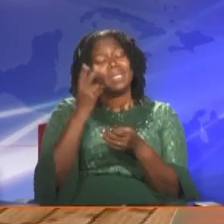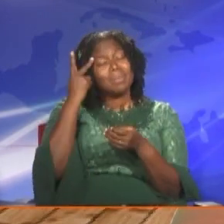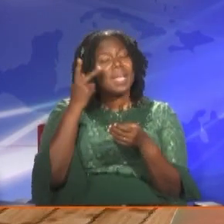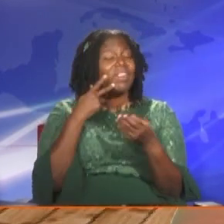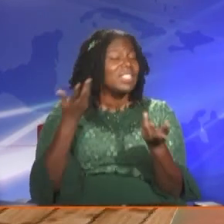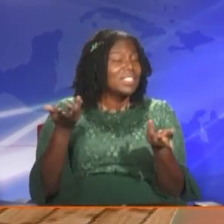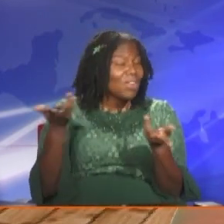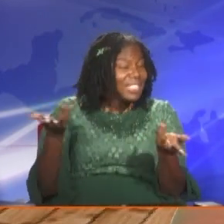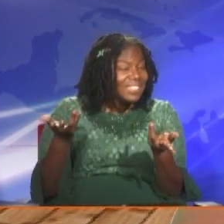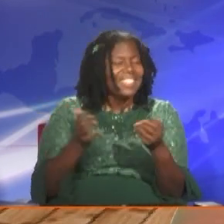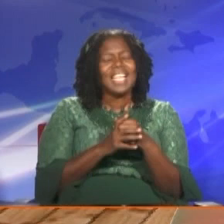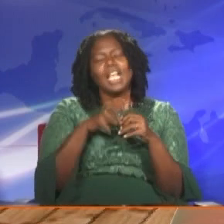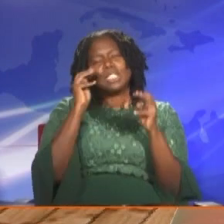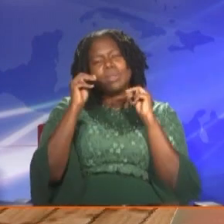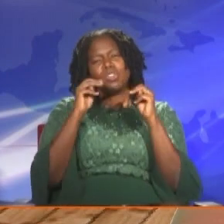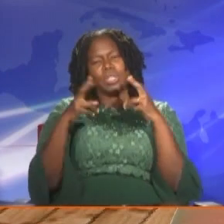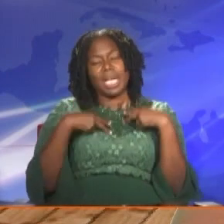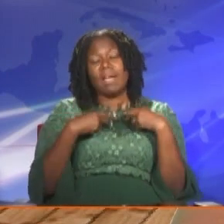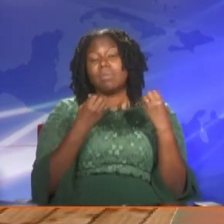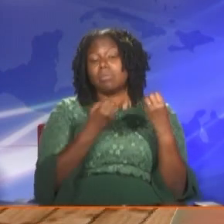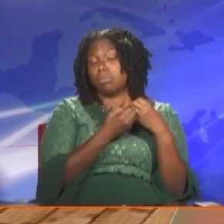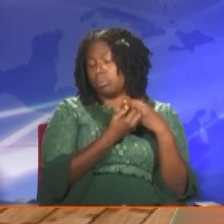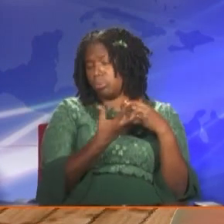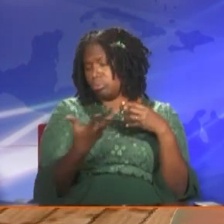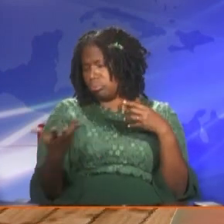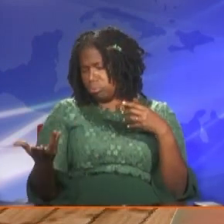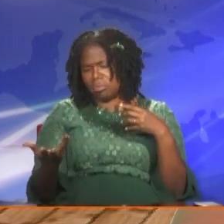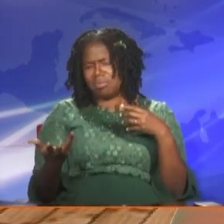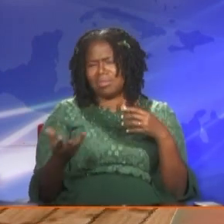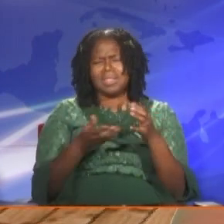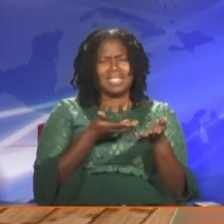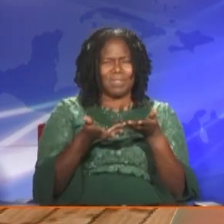bit of services. The Ministry of Social Development,